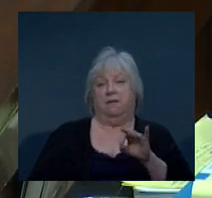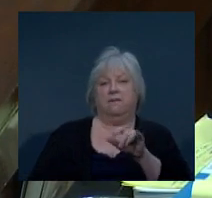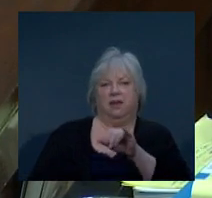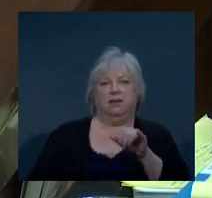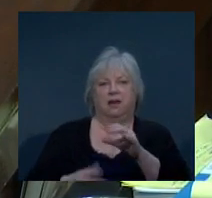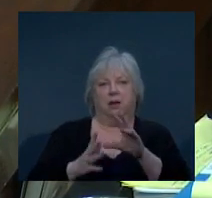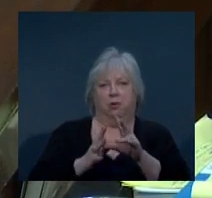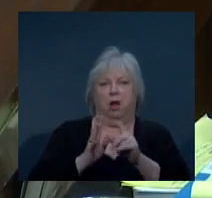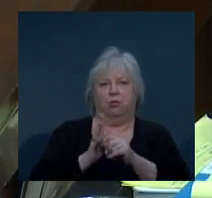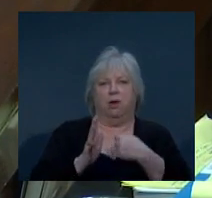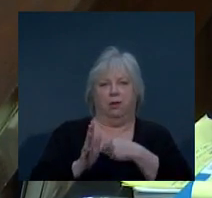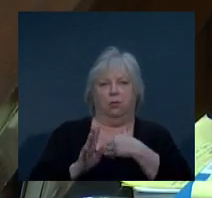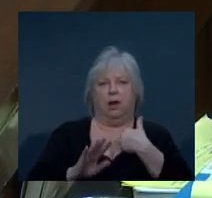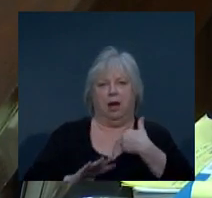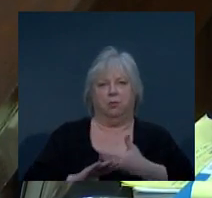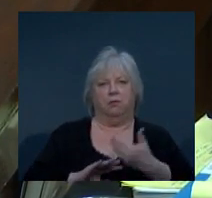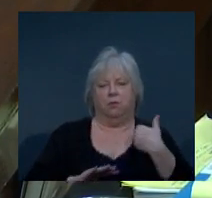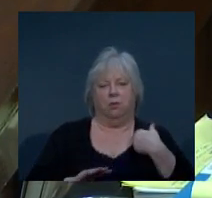through before,